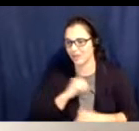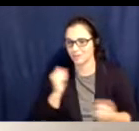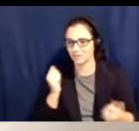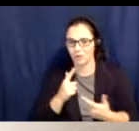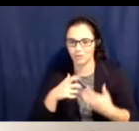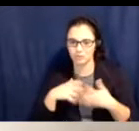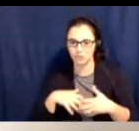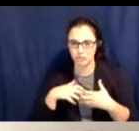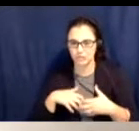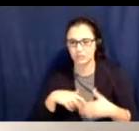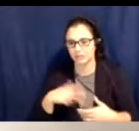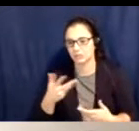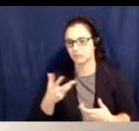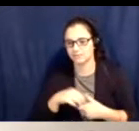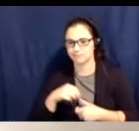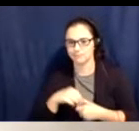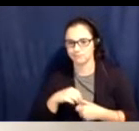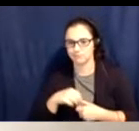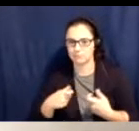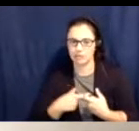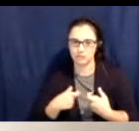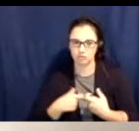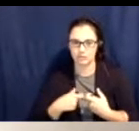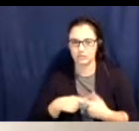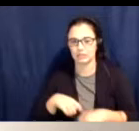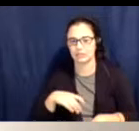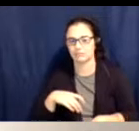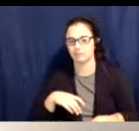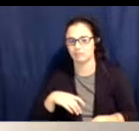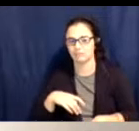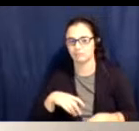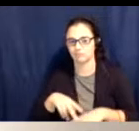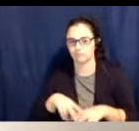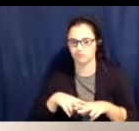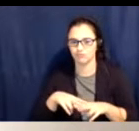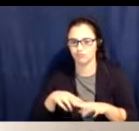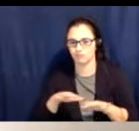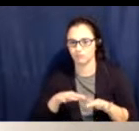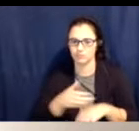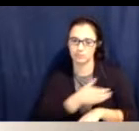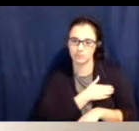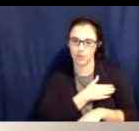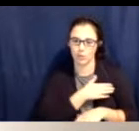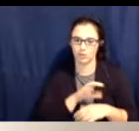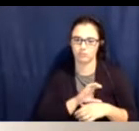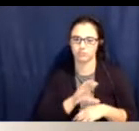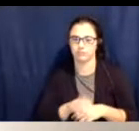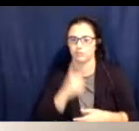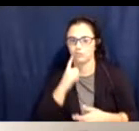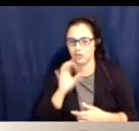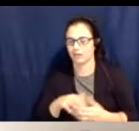and electricity and electronics that power a city, I suppose.